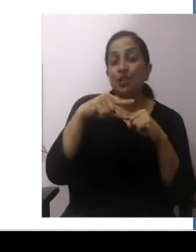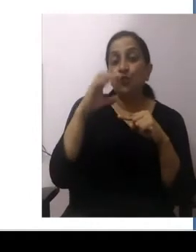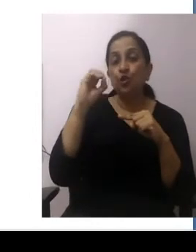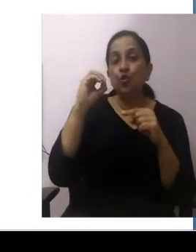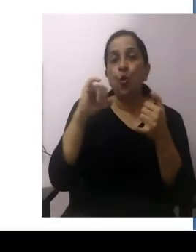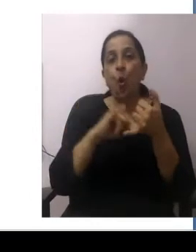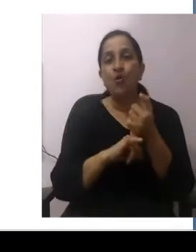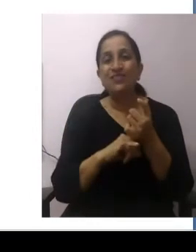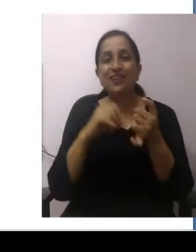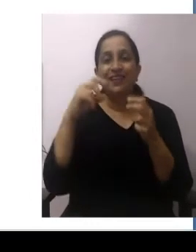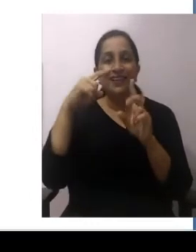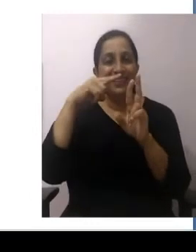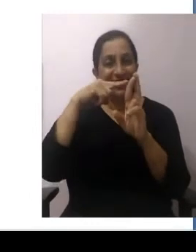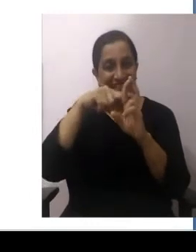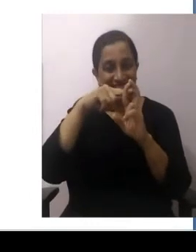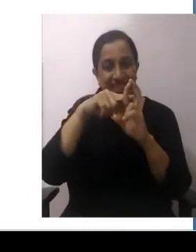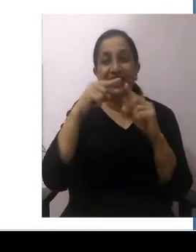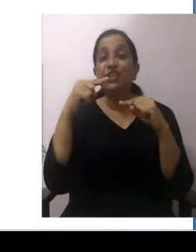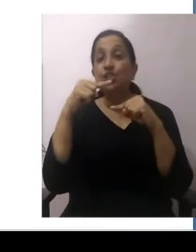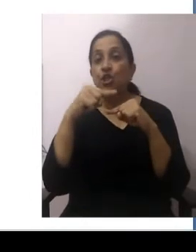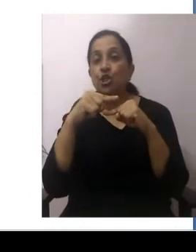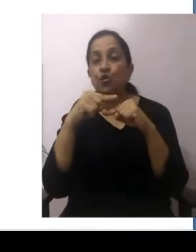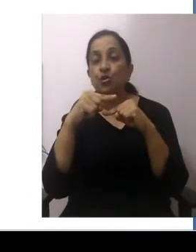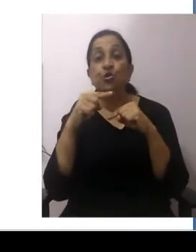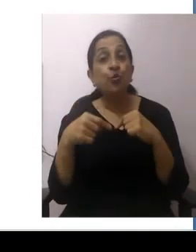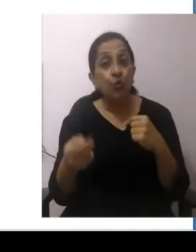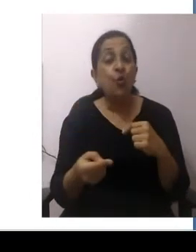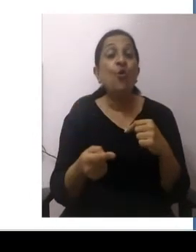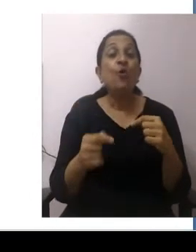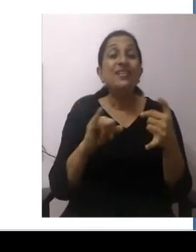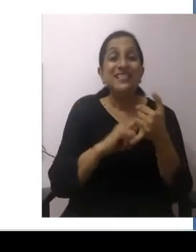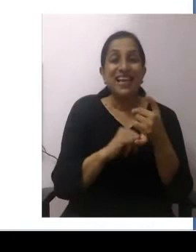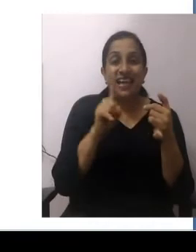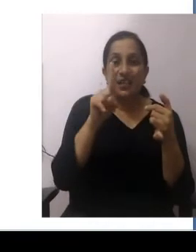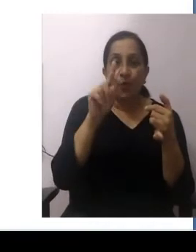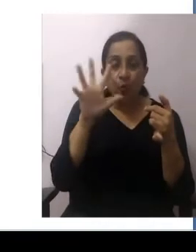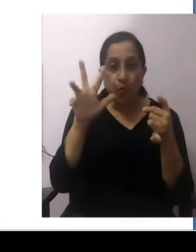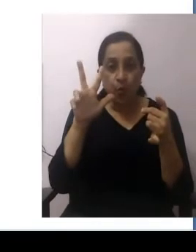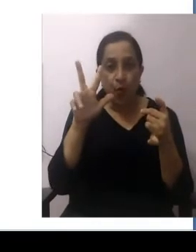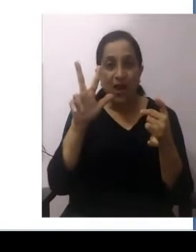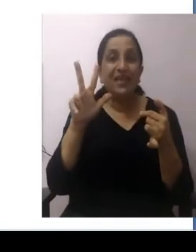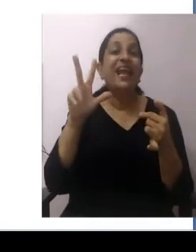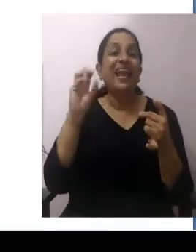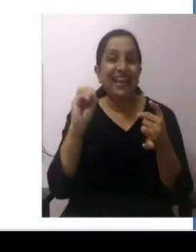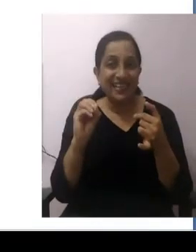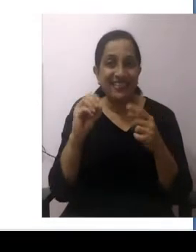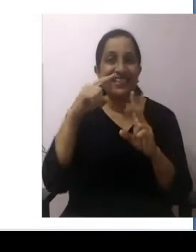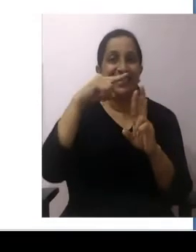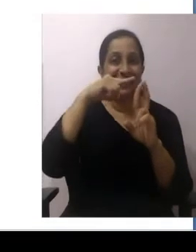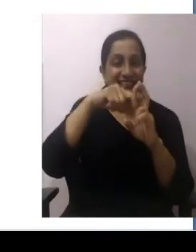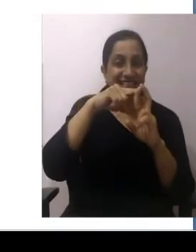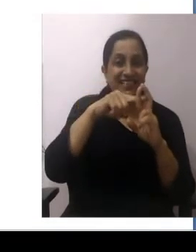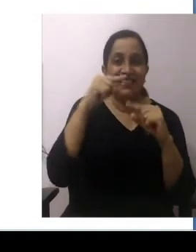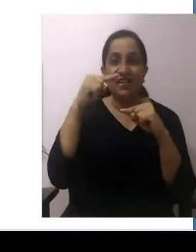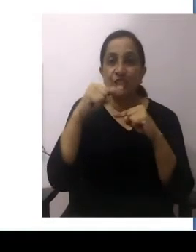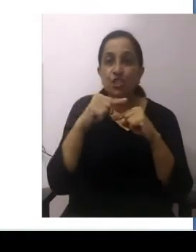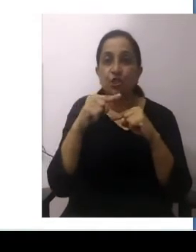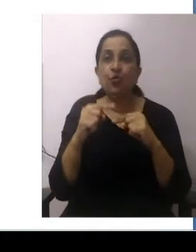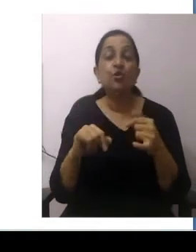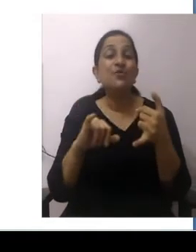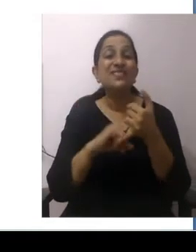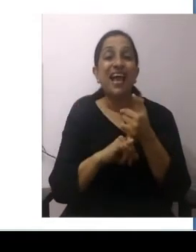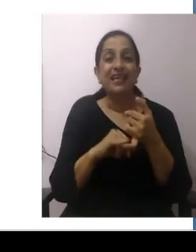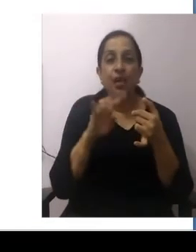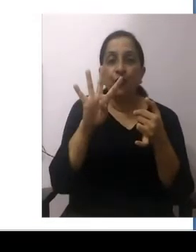is same as sin 180 minus 45, which is equal to sin 45.